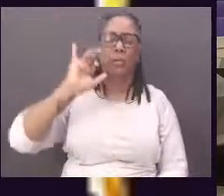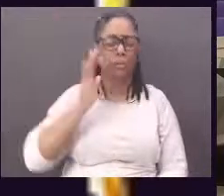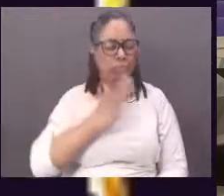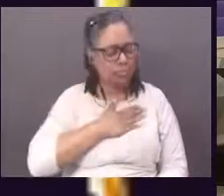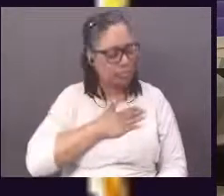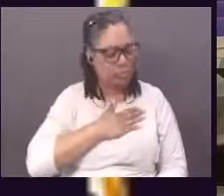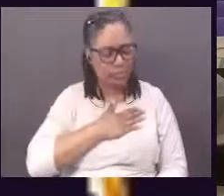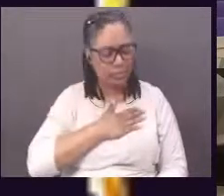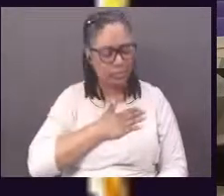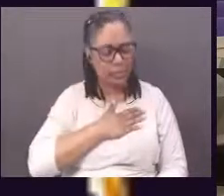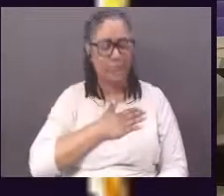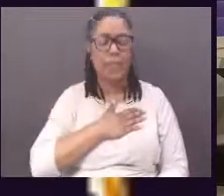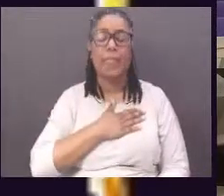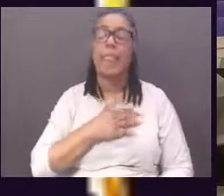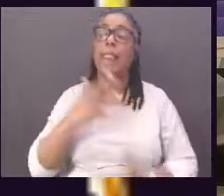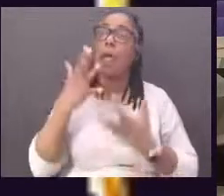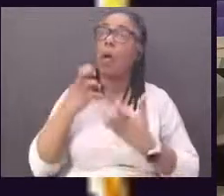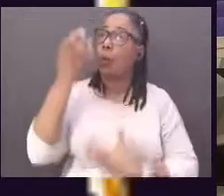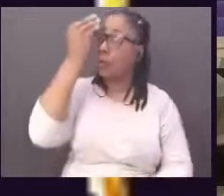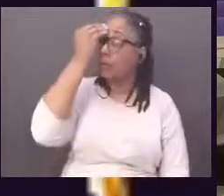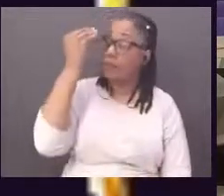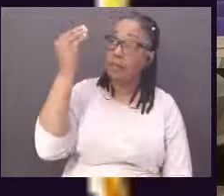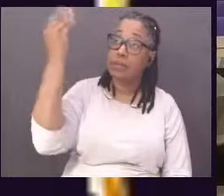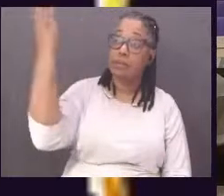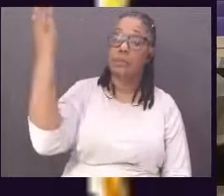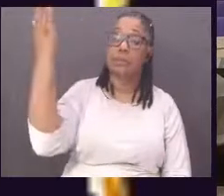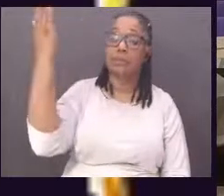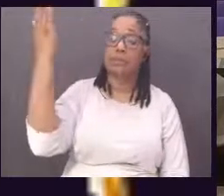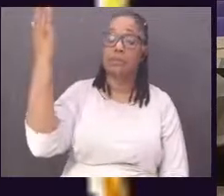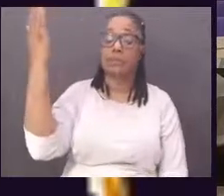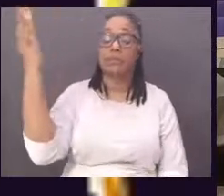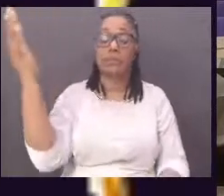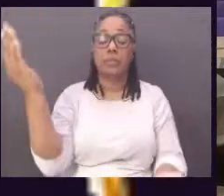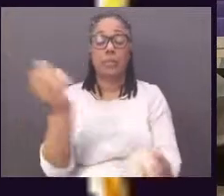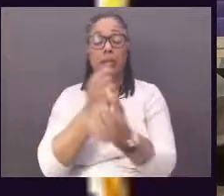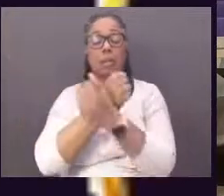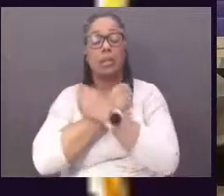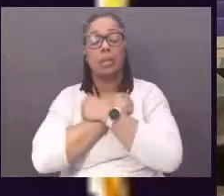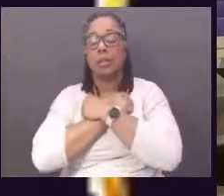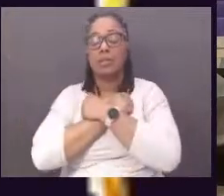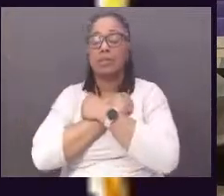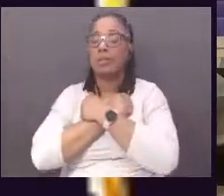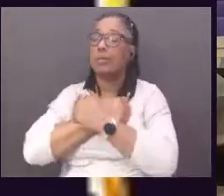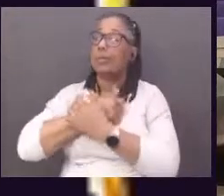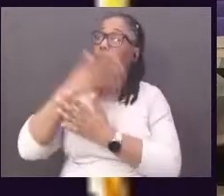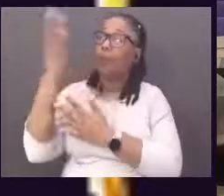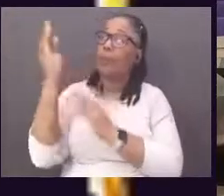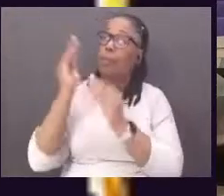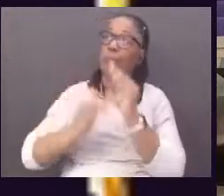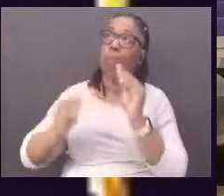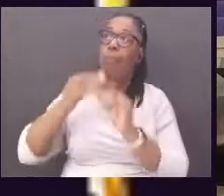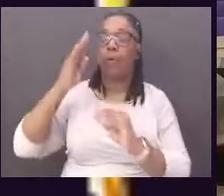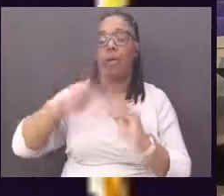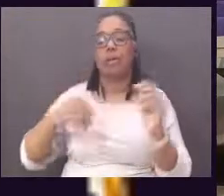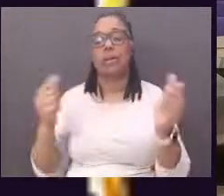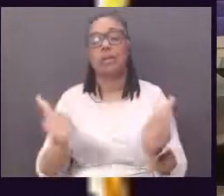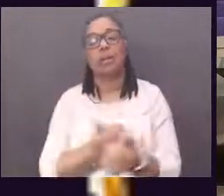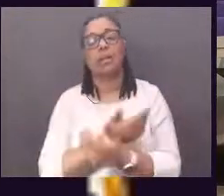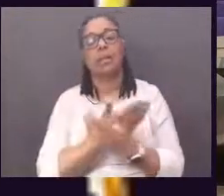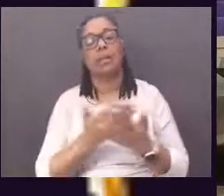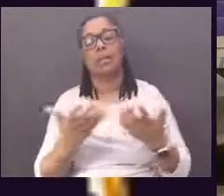yeah. I just want to say that Lord, I love you more than